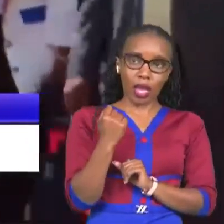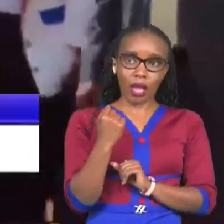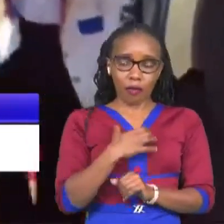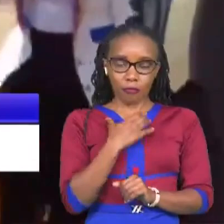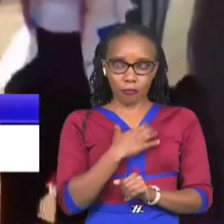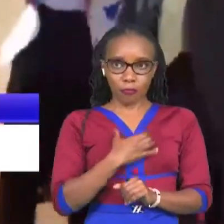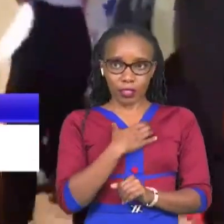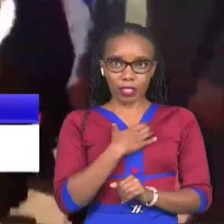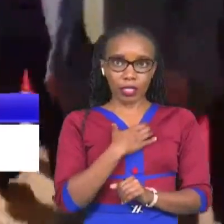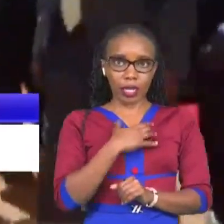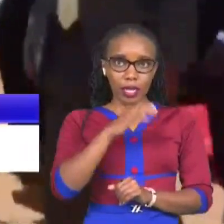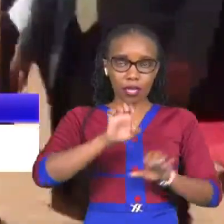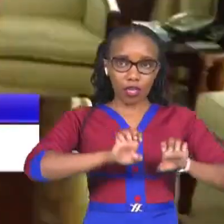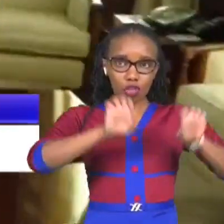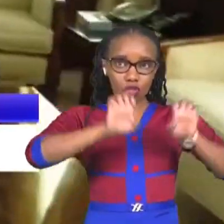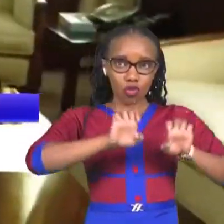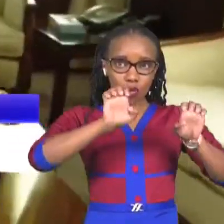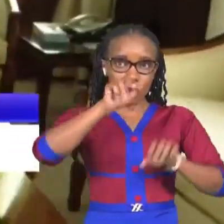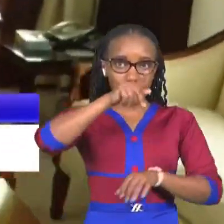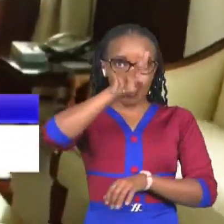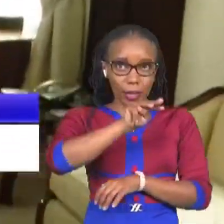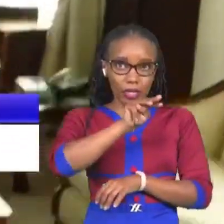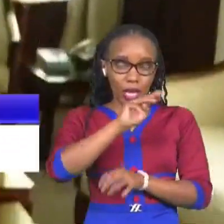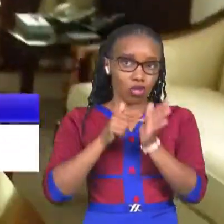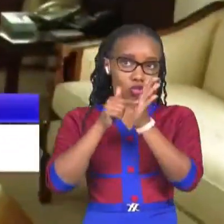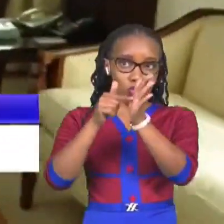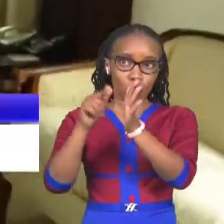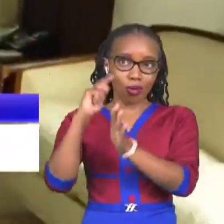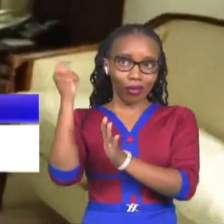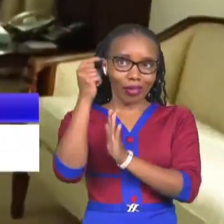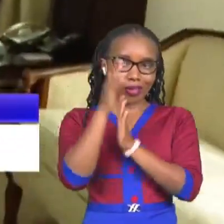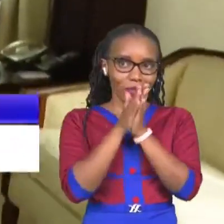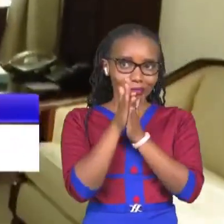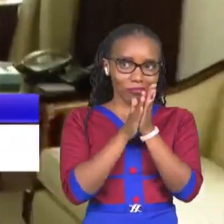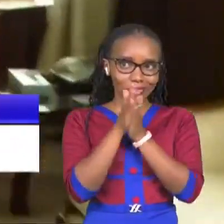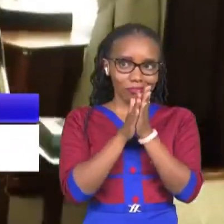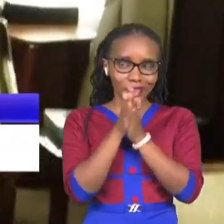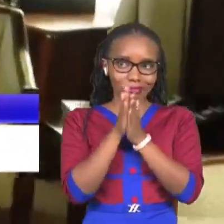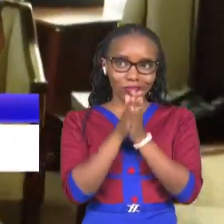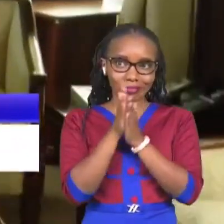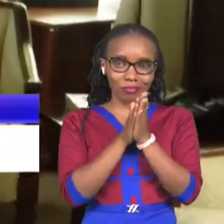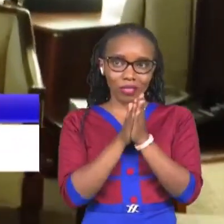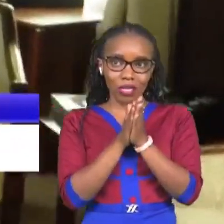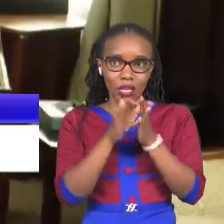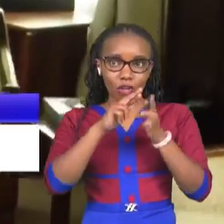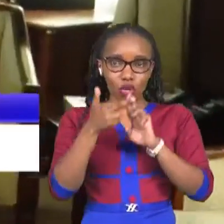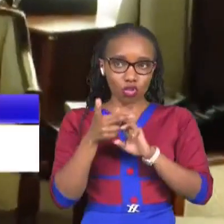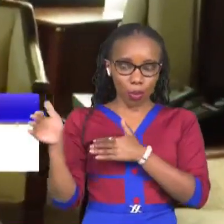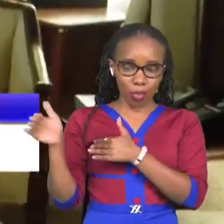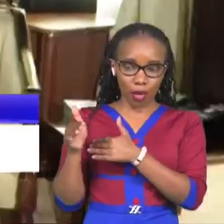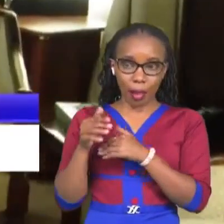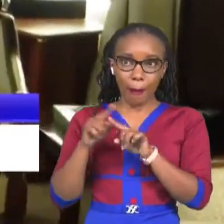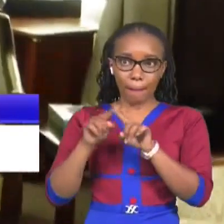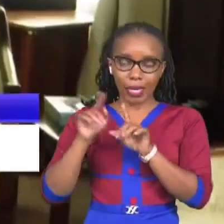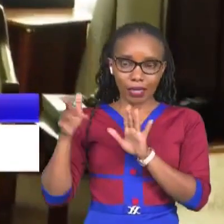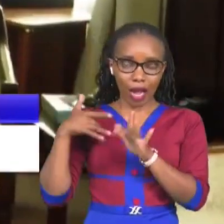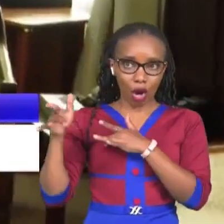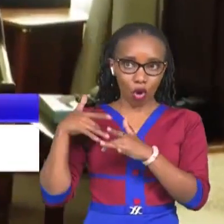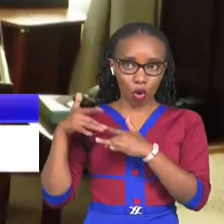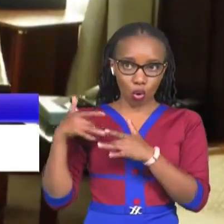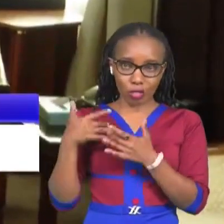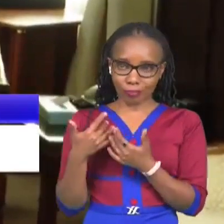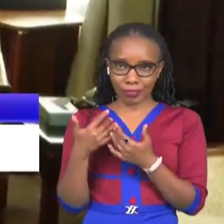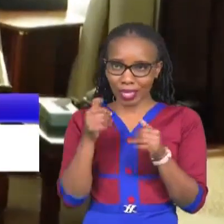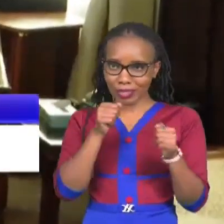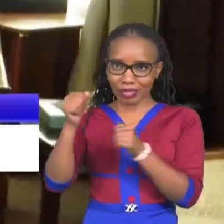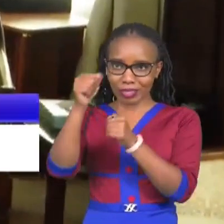Ethiopian Prime Minister Abiy Ahmed, and this signifies Kenya's interest to cement its presence with our neighbours. But according to Ali Khan, the strategy